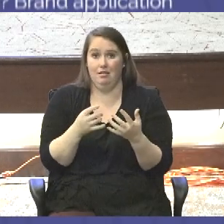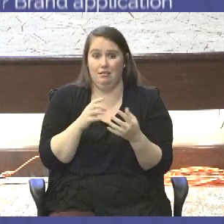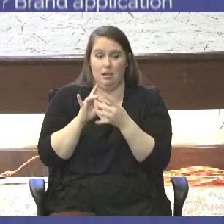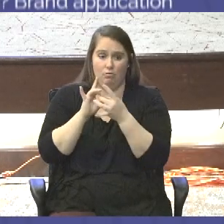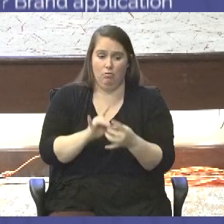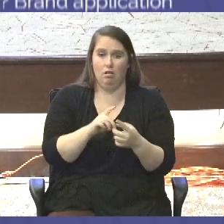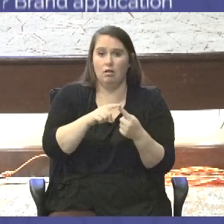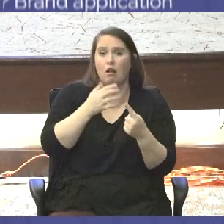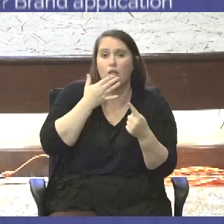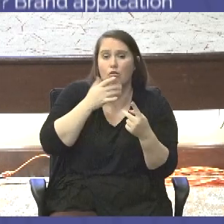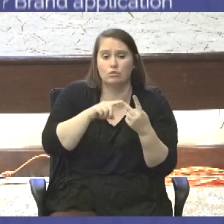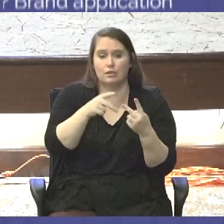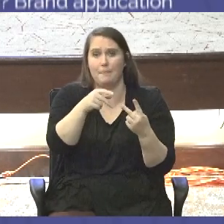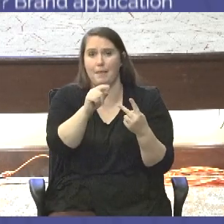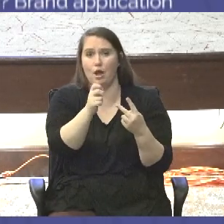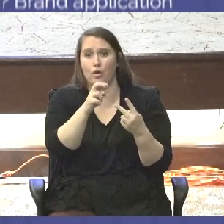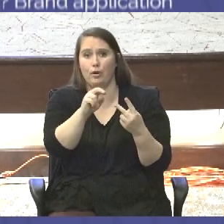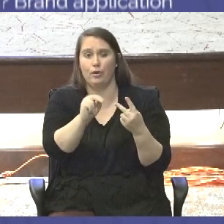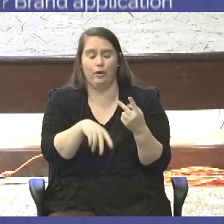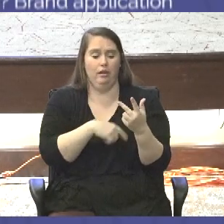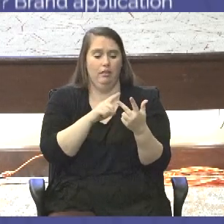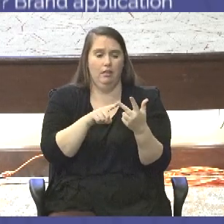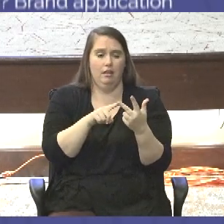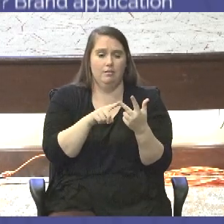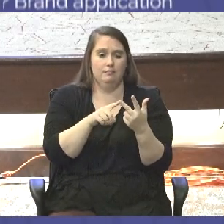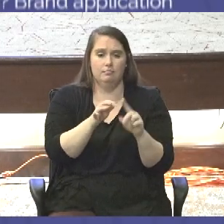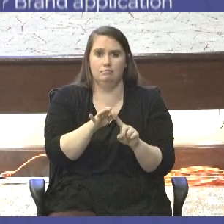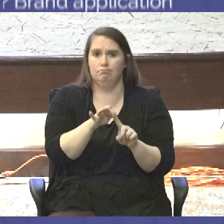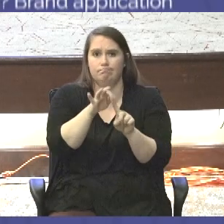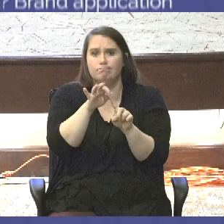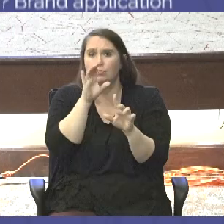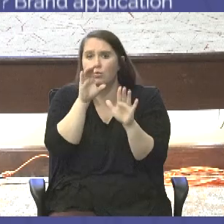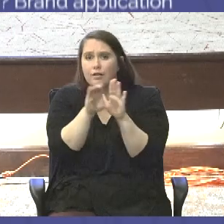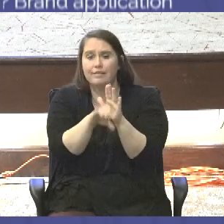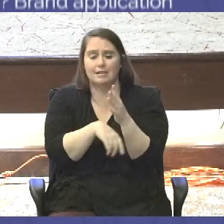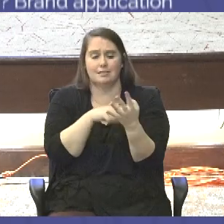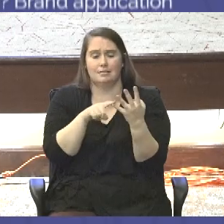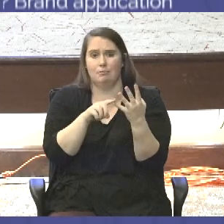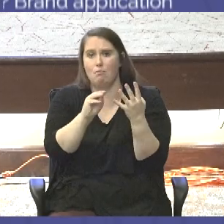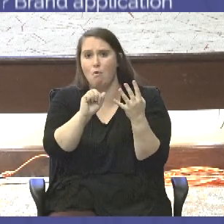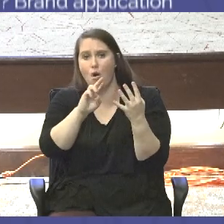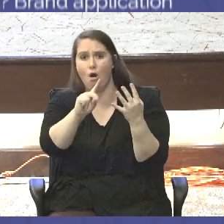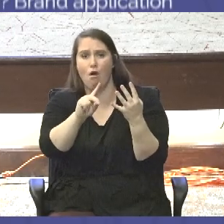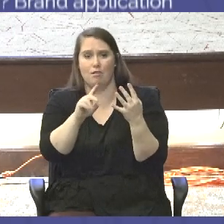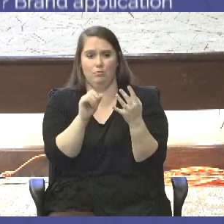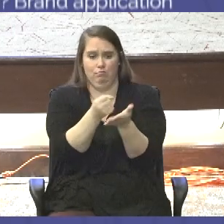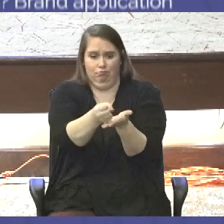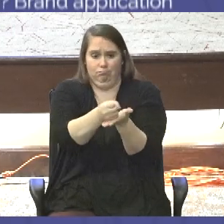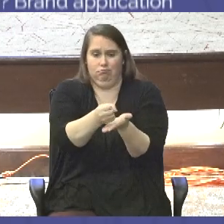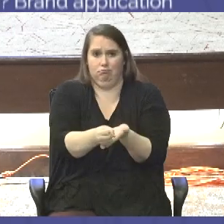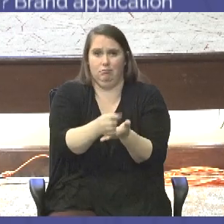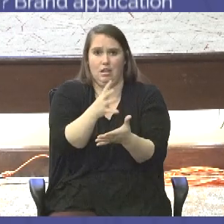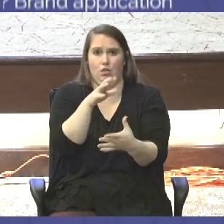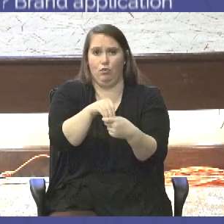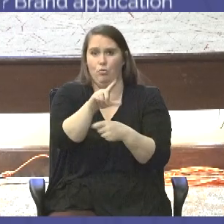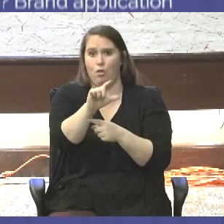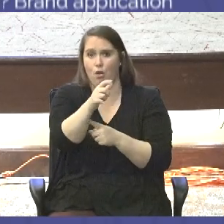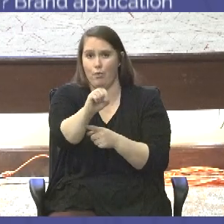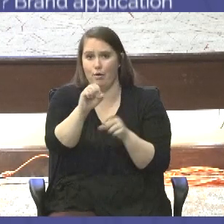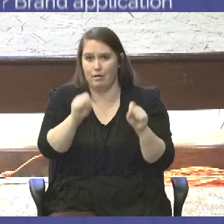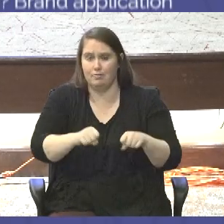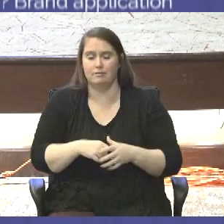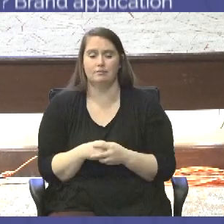to patterns to unique little graphics or marks that might be used in branding.